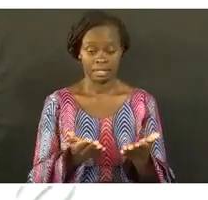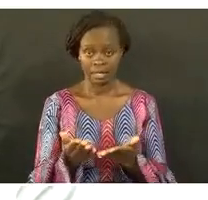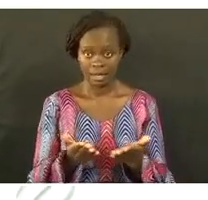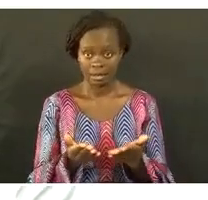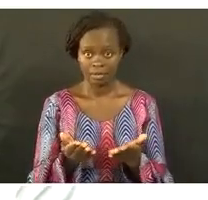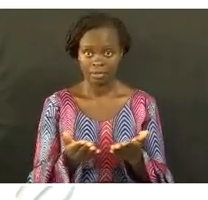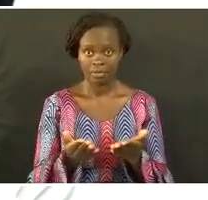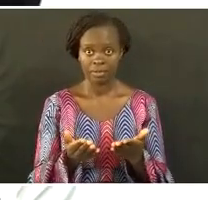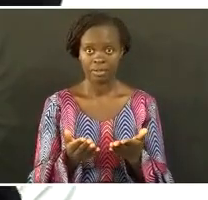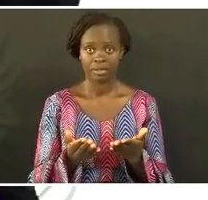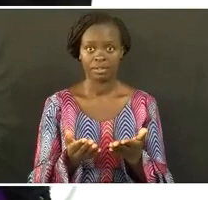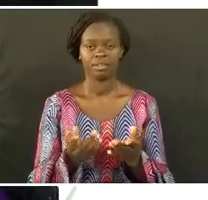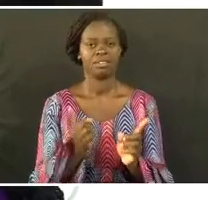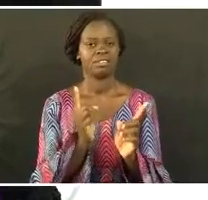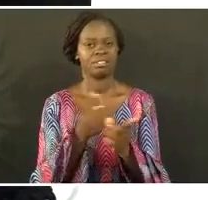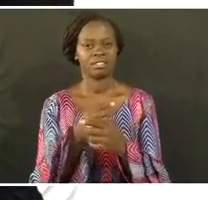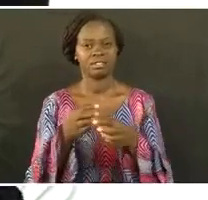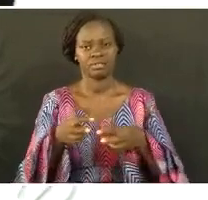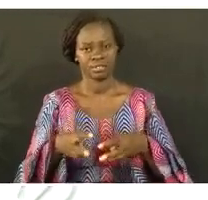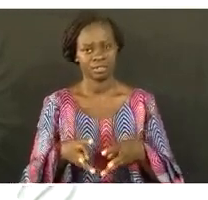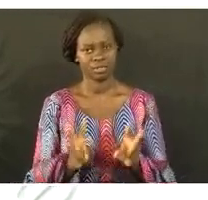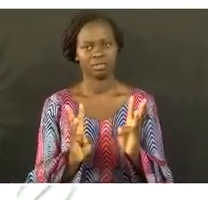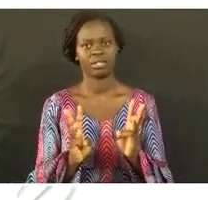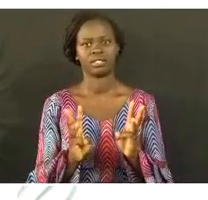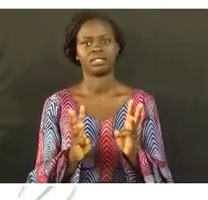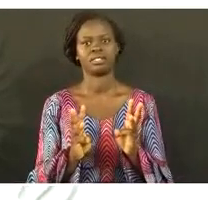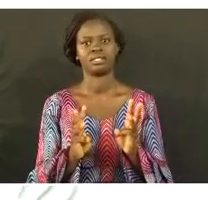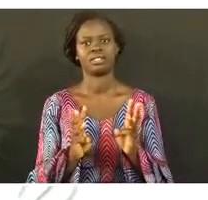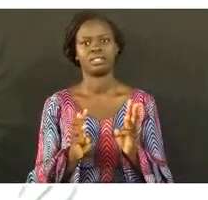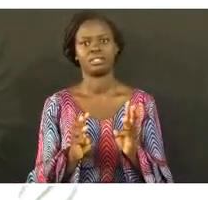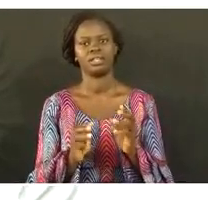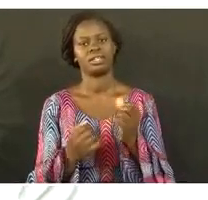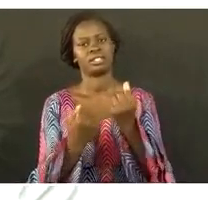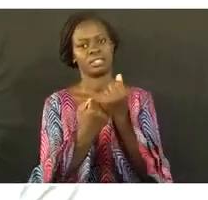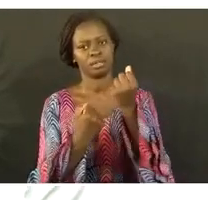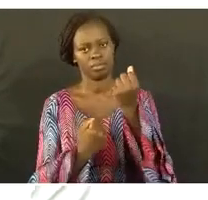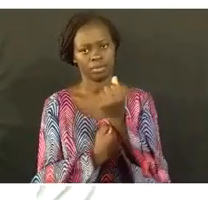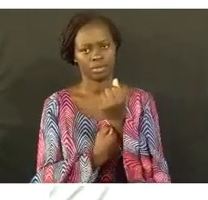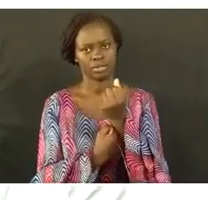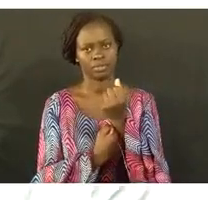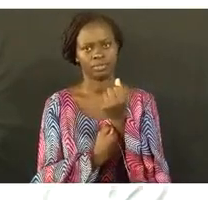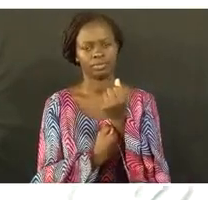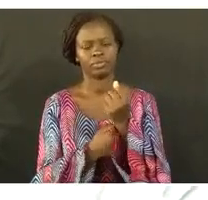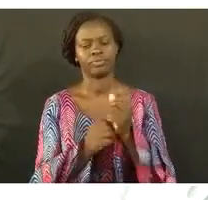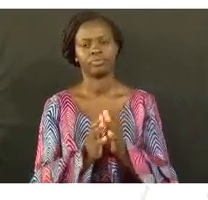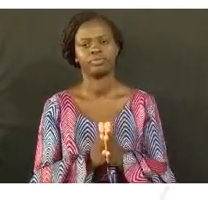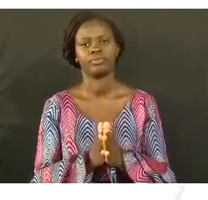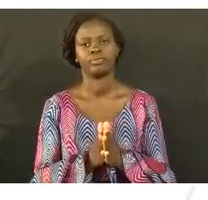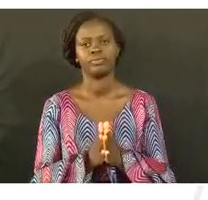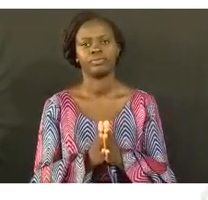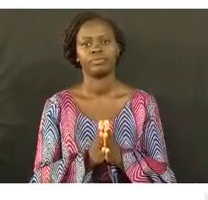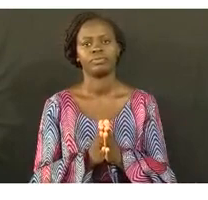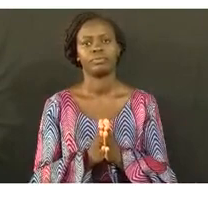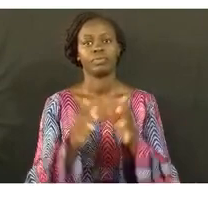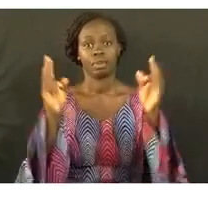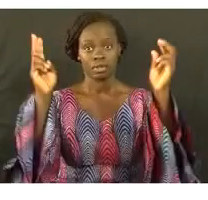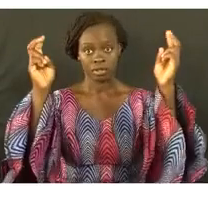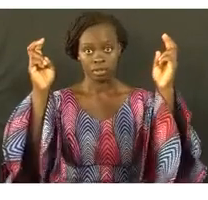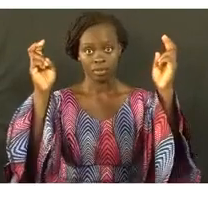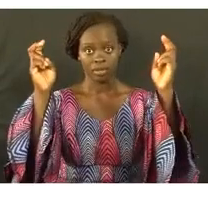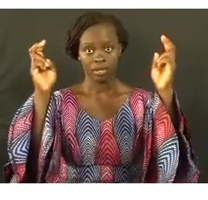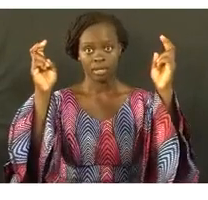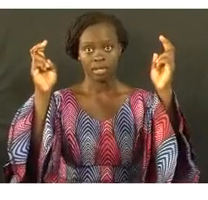worry because we also need those services. You can give in kind and you can give in cash. Our theme for this year